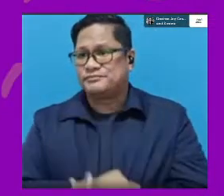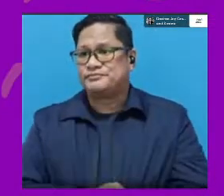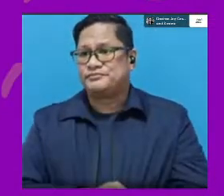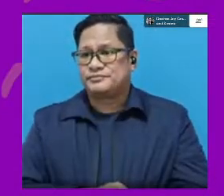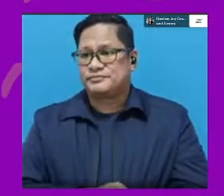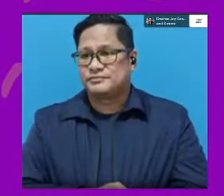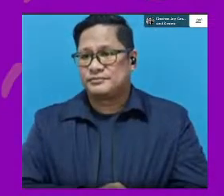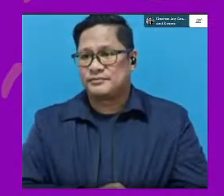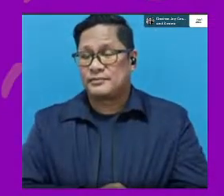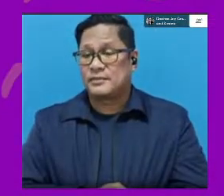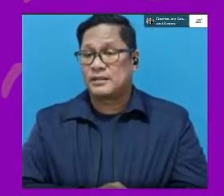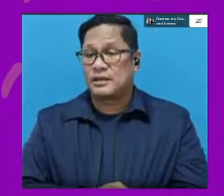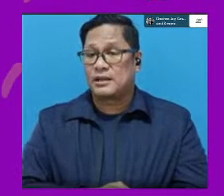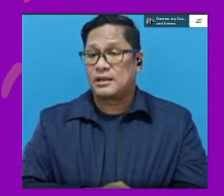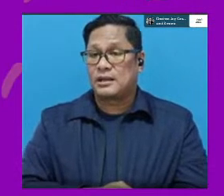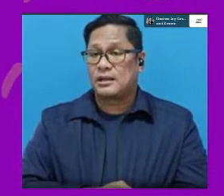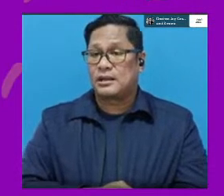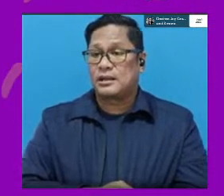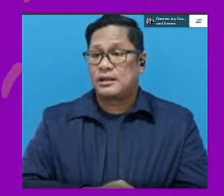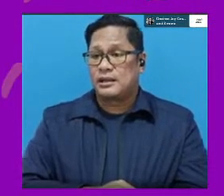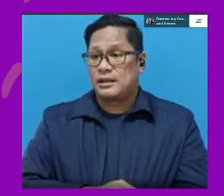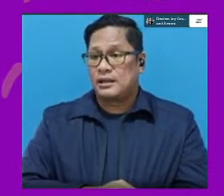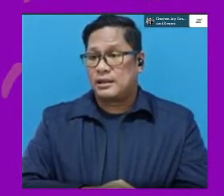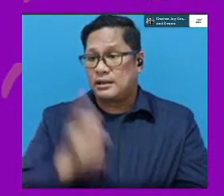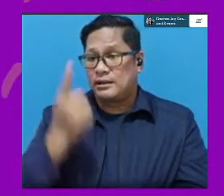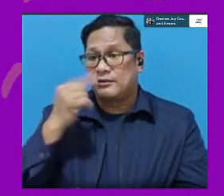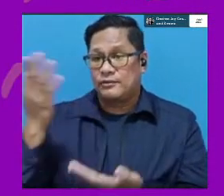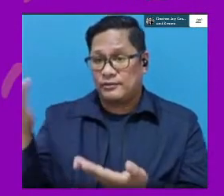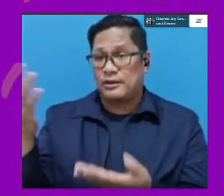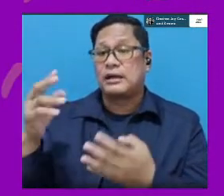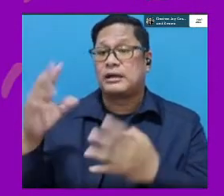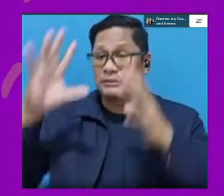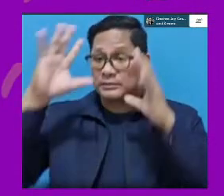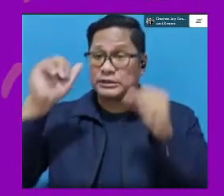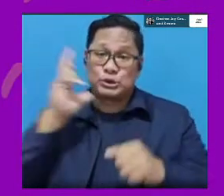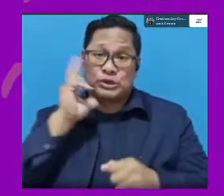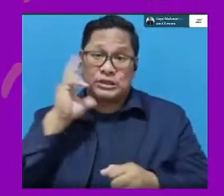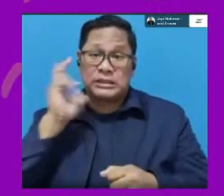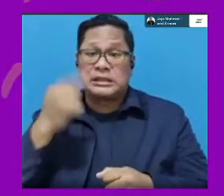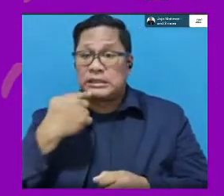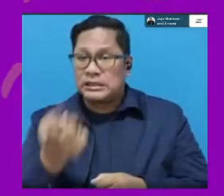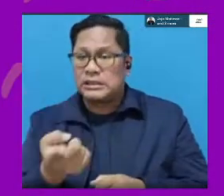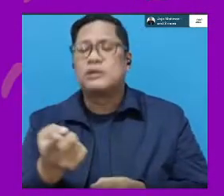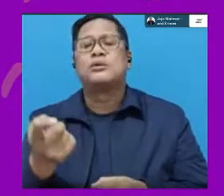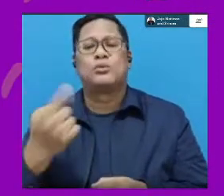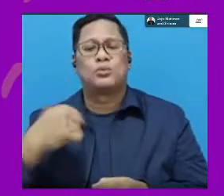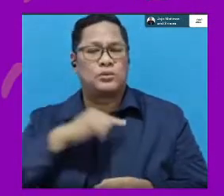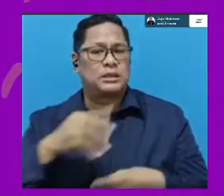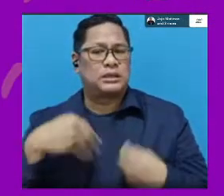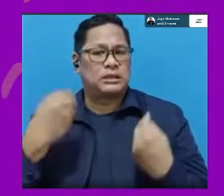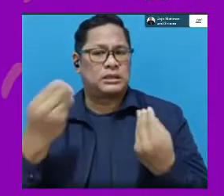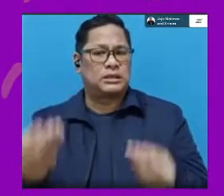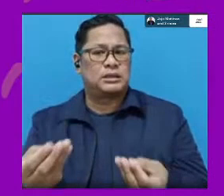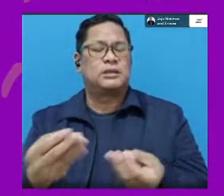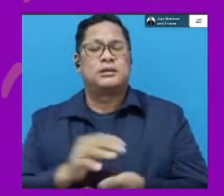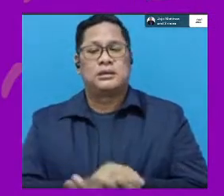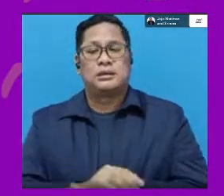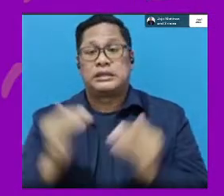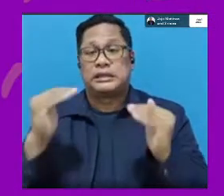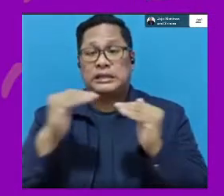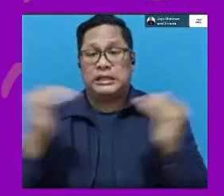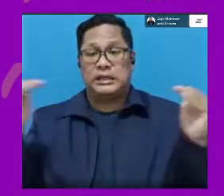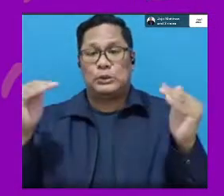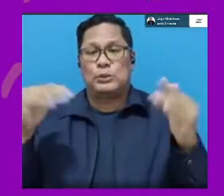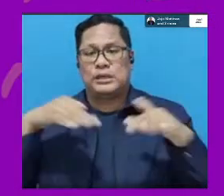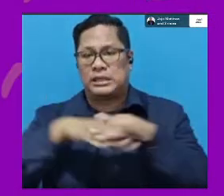directive po, or for directive of President Duterte, we will provide equal access po